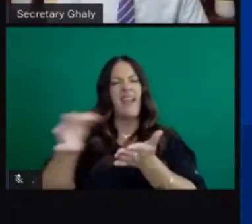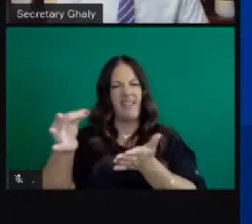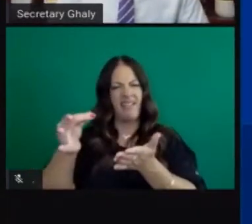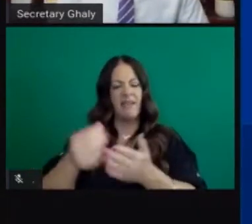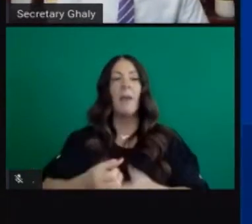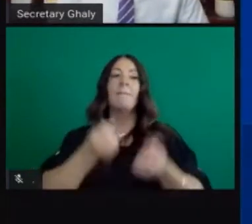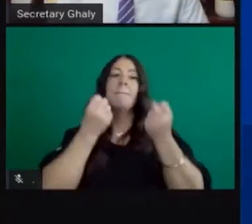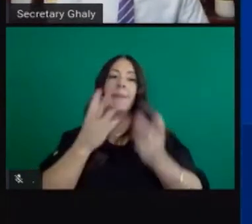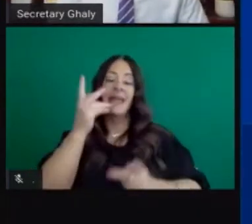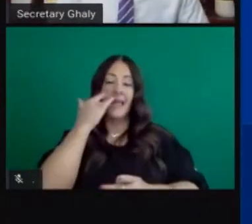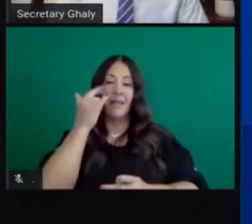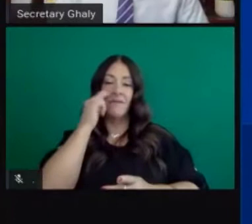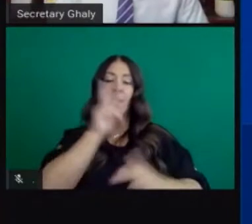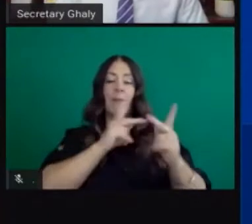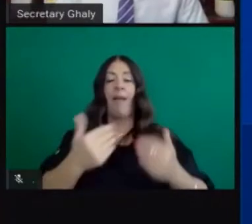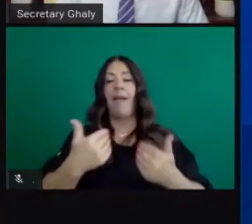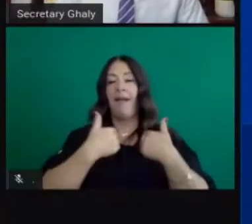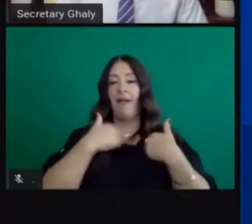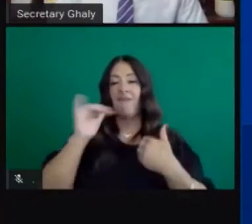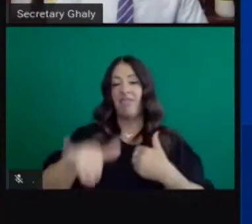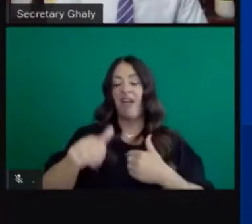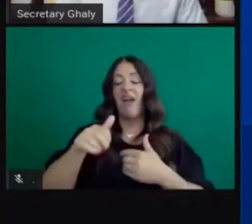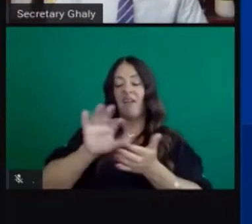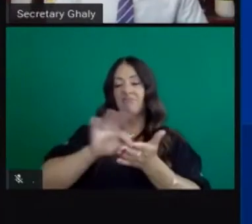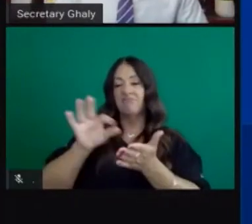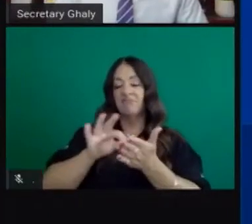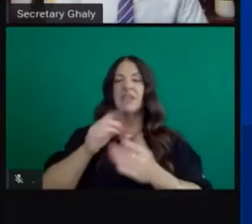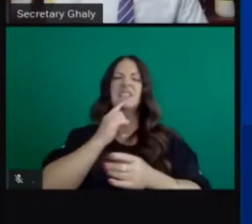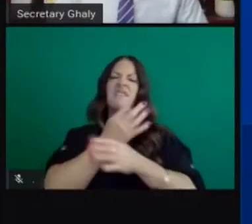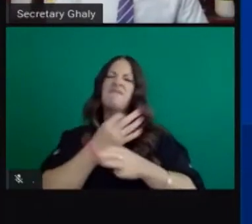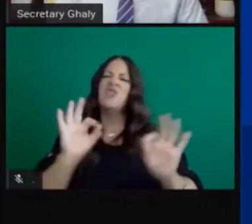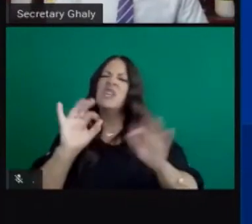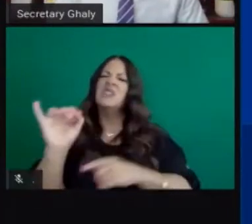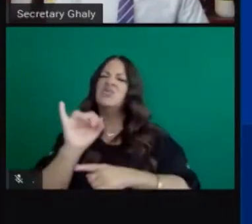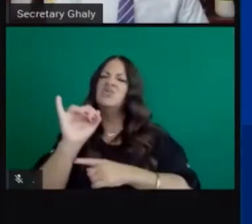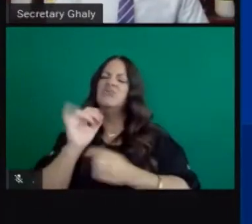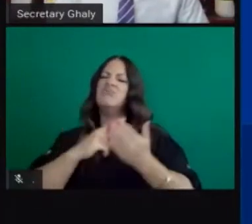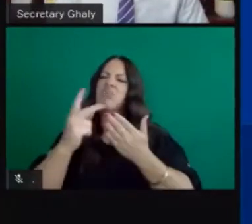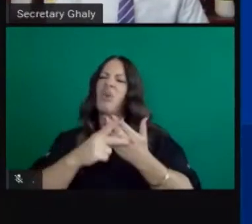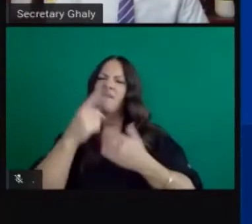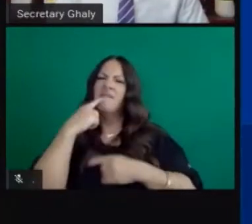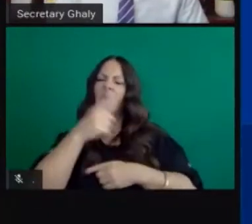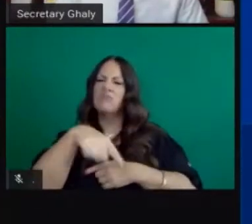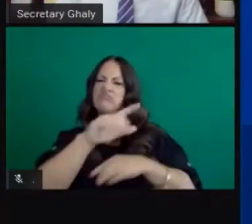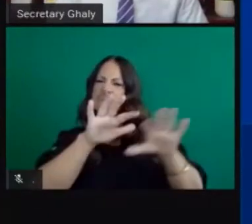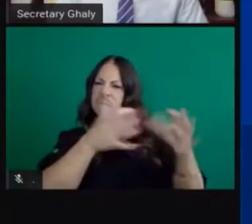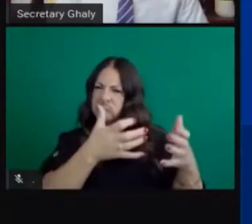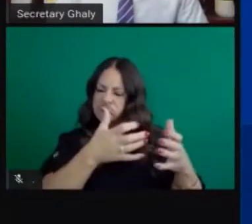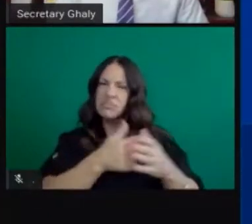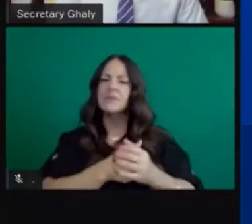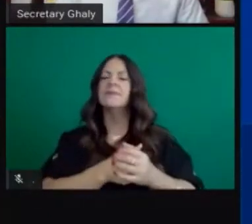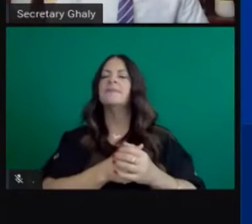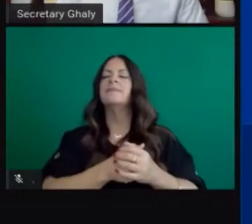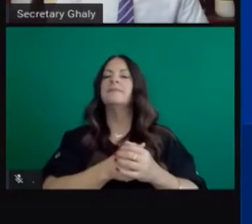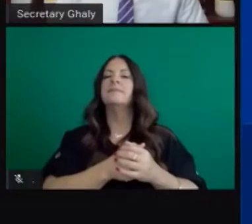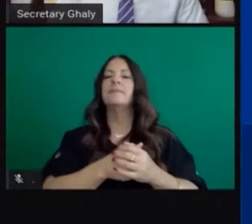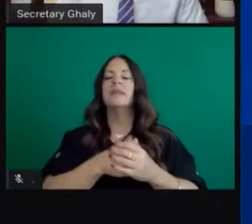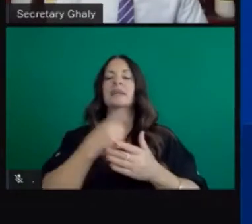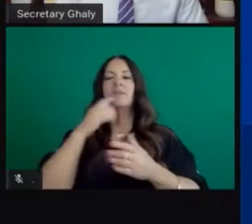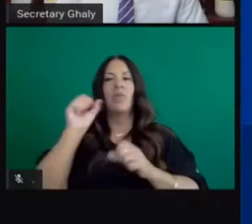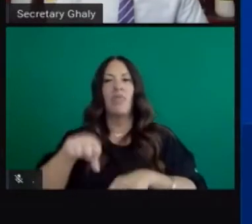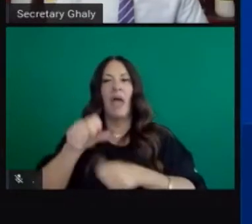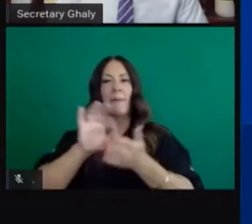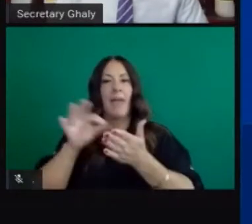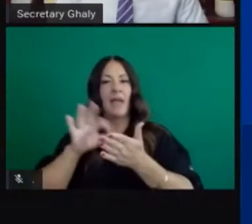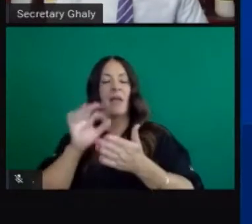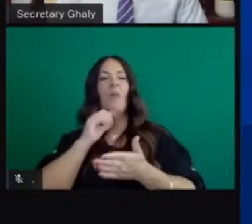Californians are part of this valuable free insurance program that allows you to take care of all of these needs, your physical health,